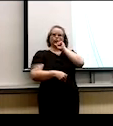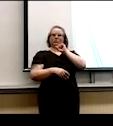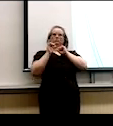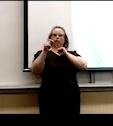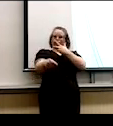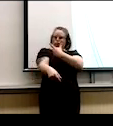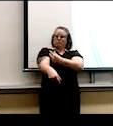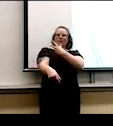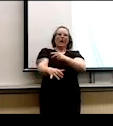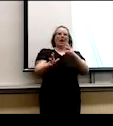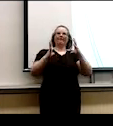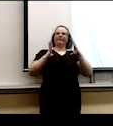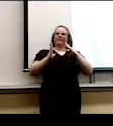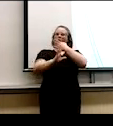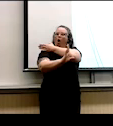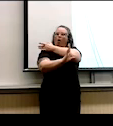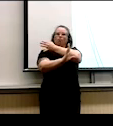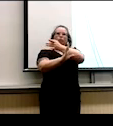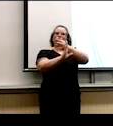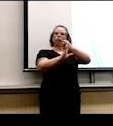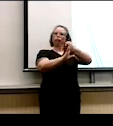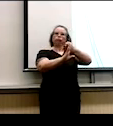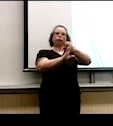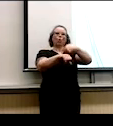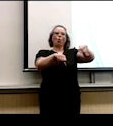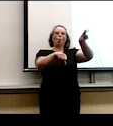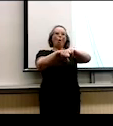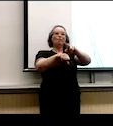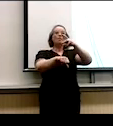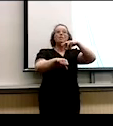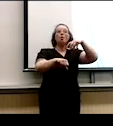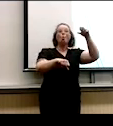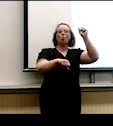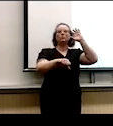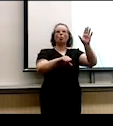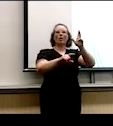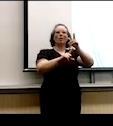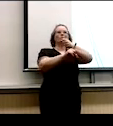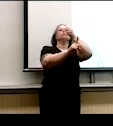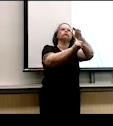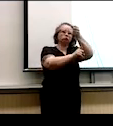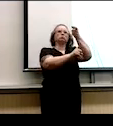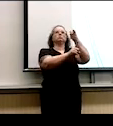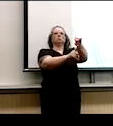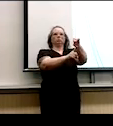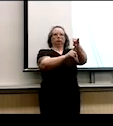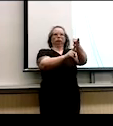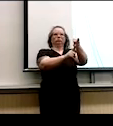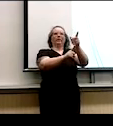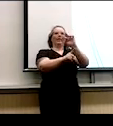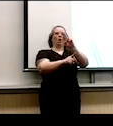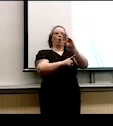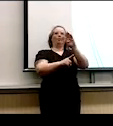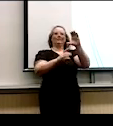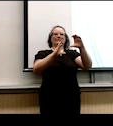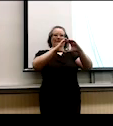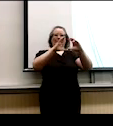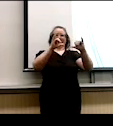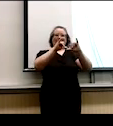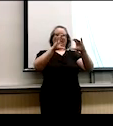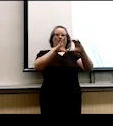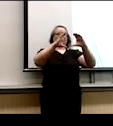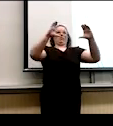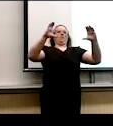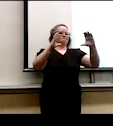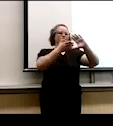leukemias. So the MCV can be related to the bone marrow dysfunction, and it's associated with aging. So that's a little